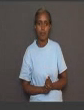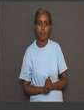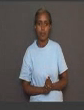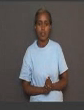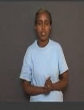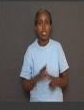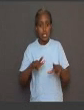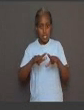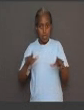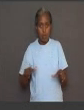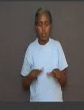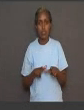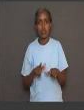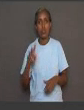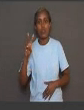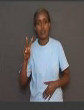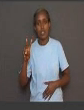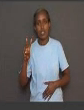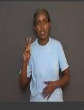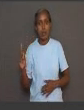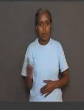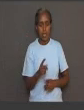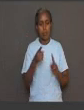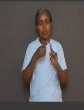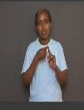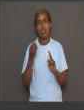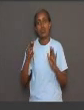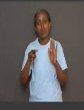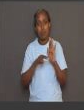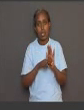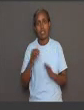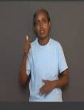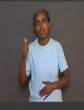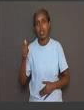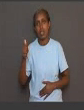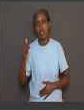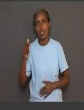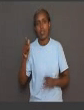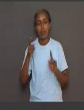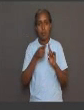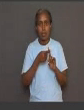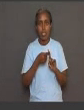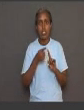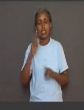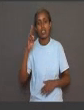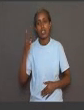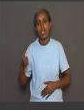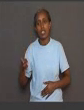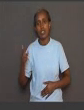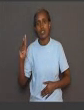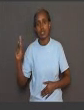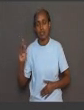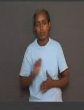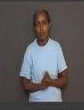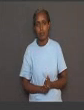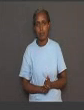The location of V becomes plus or minus a plus hk.